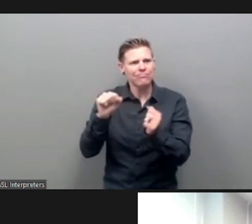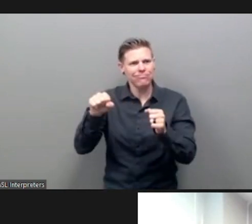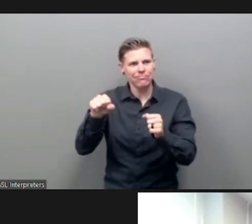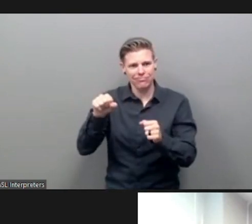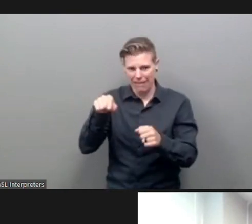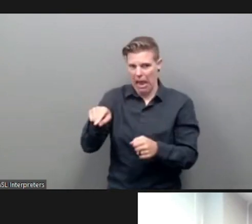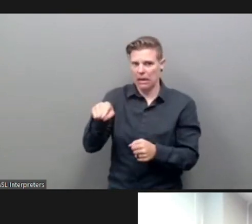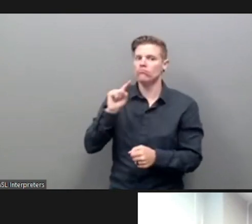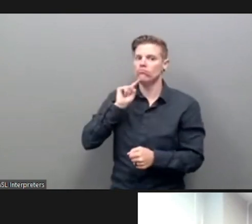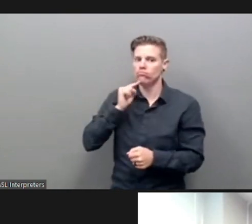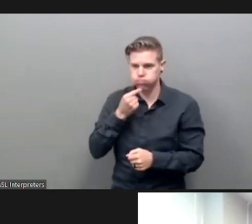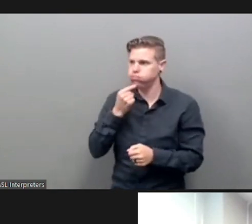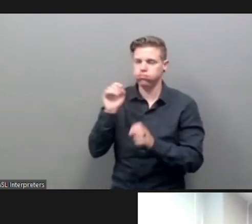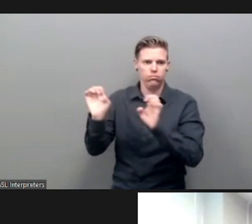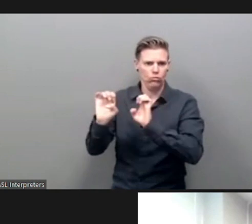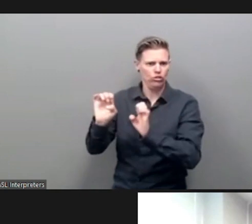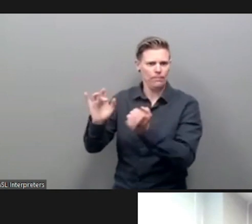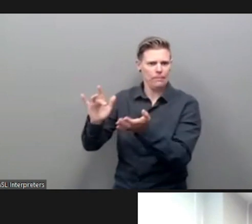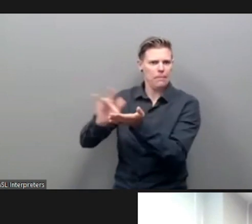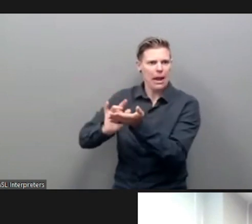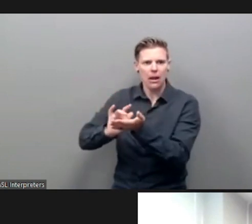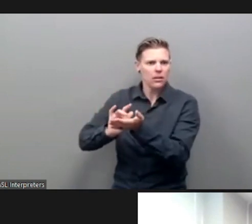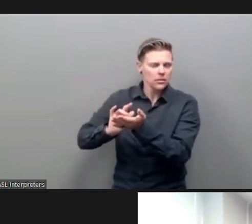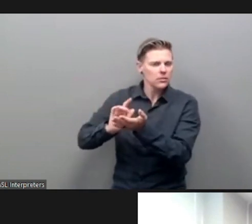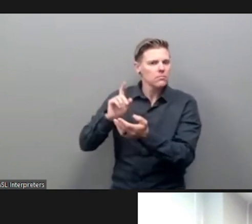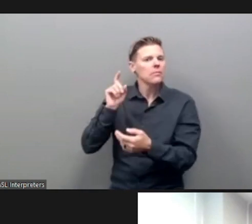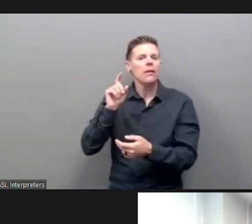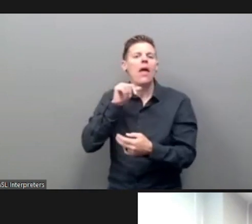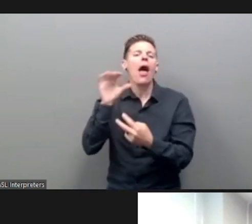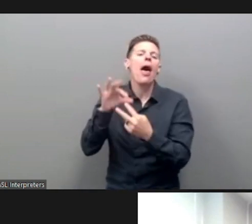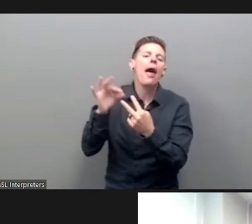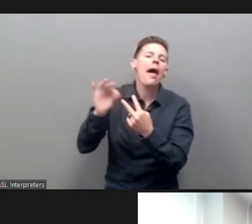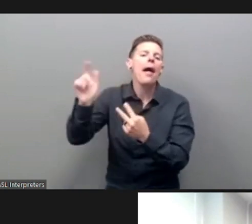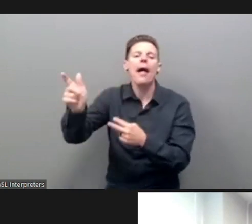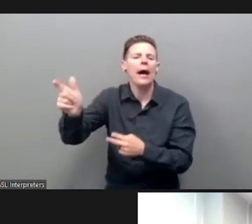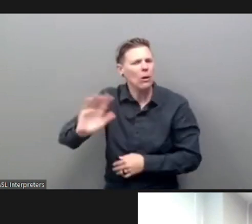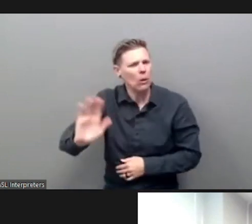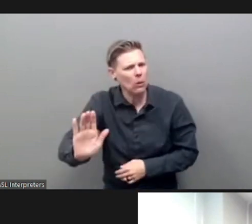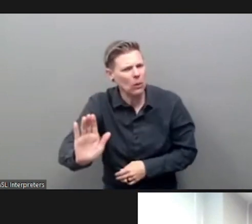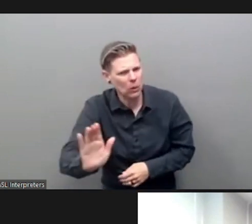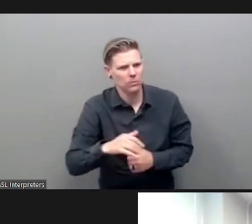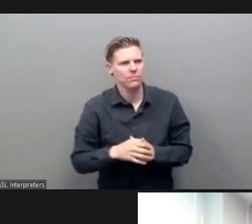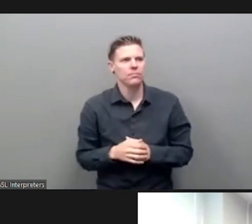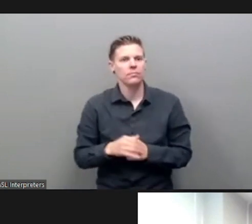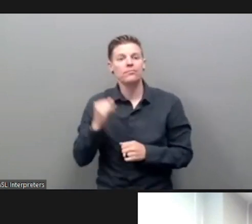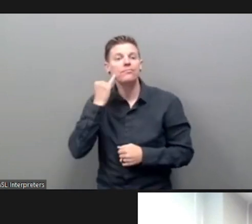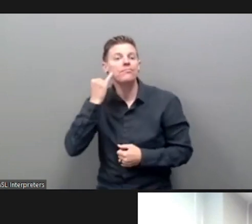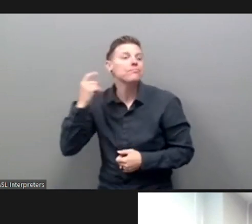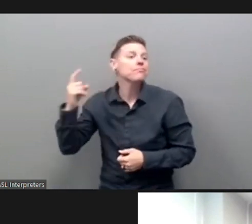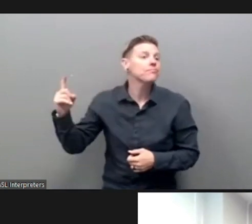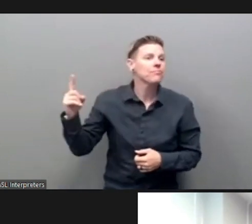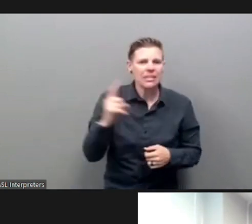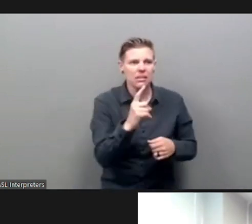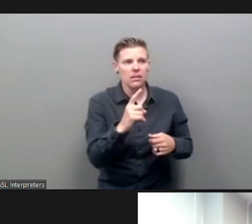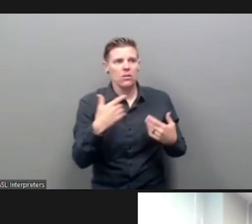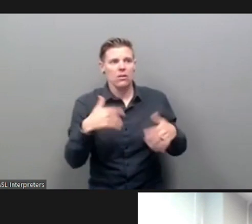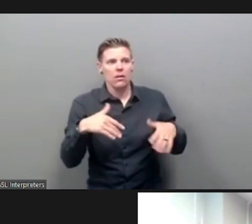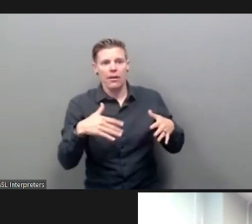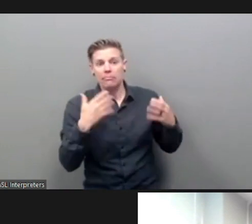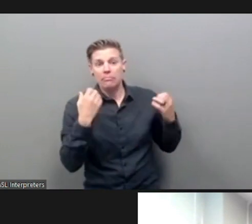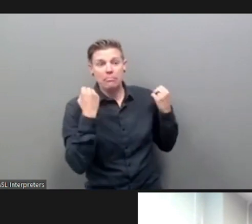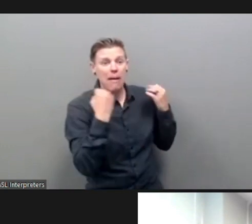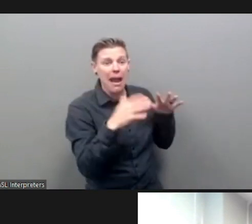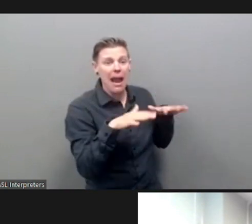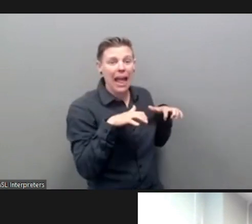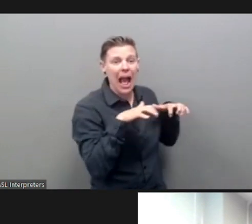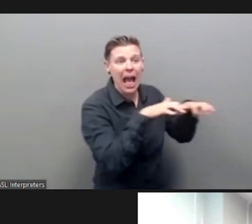if the operating room is full of COVID patients on ventilators, then there obviously would be a delay. But I think by changing